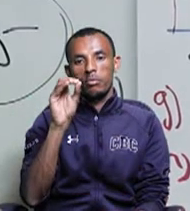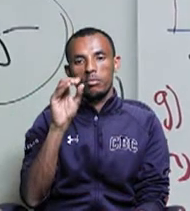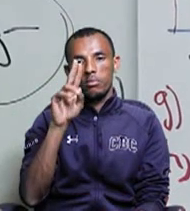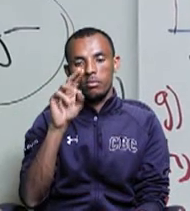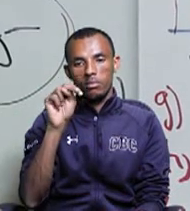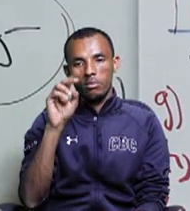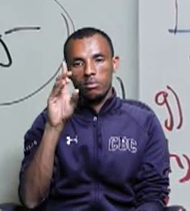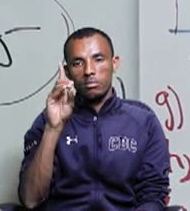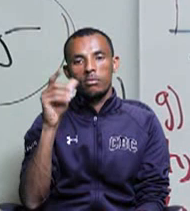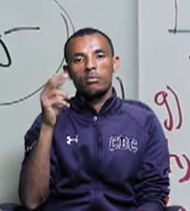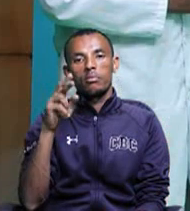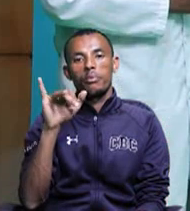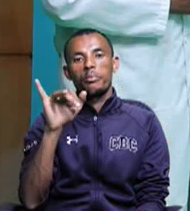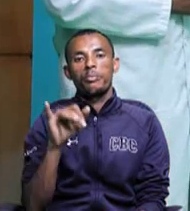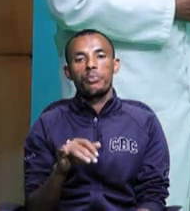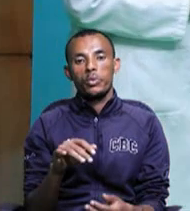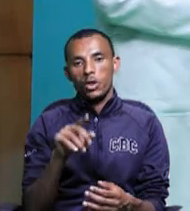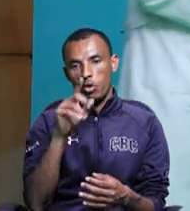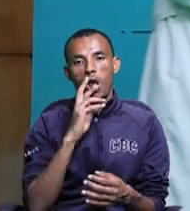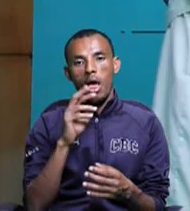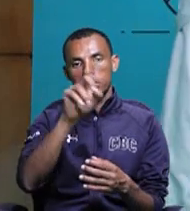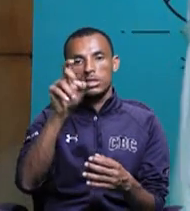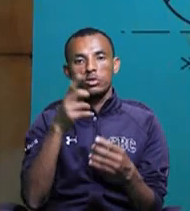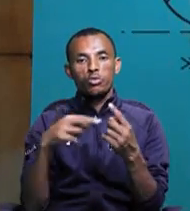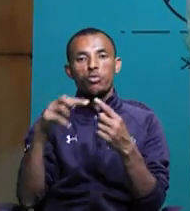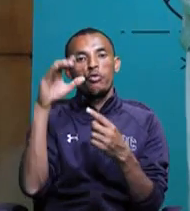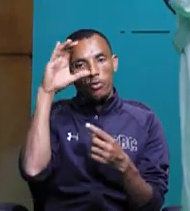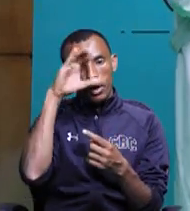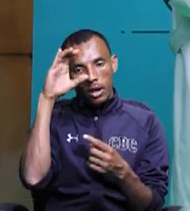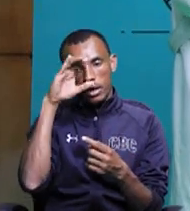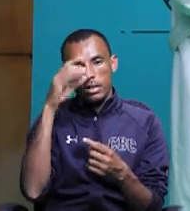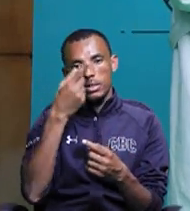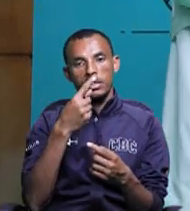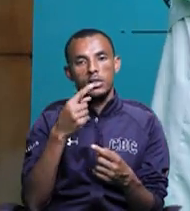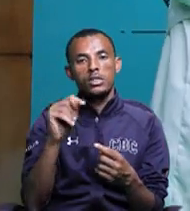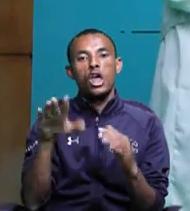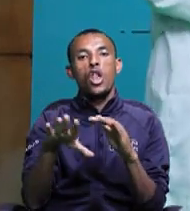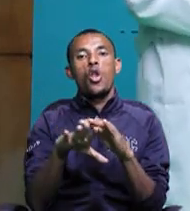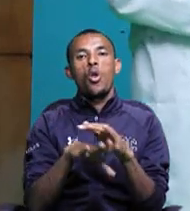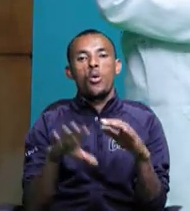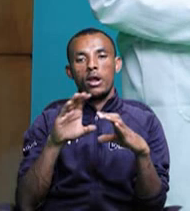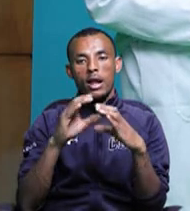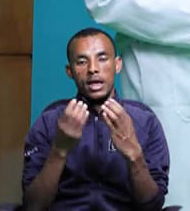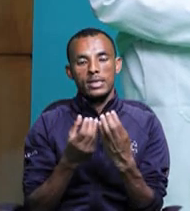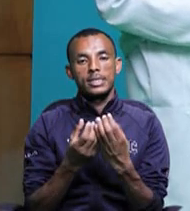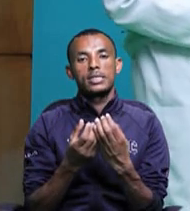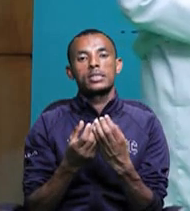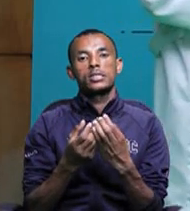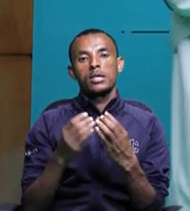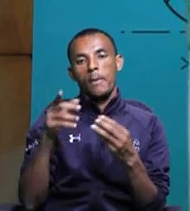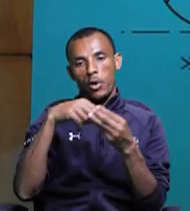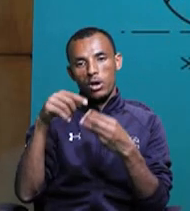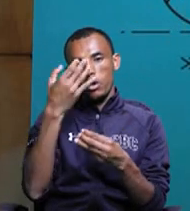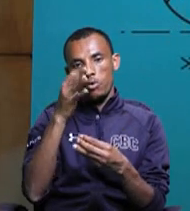Boundaries. So what you are asked? You are asked to find the lower class boundary of the